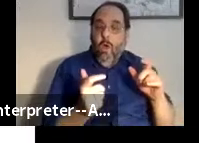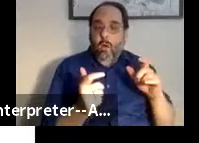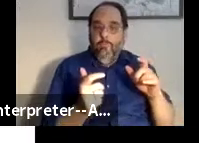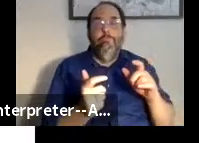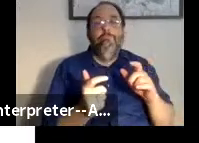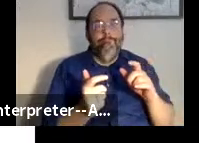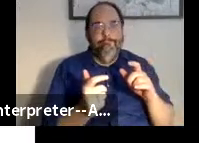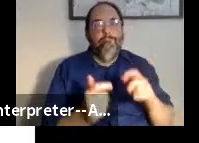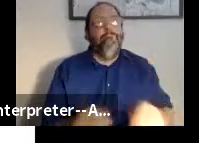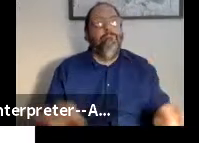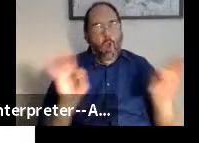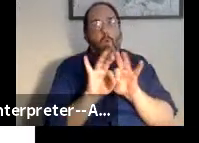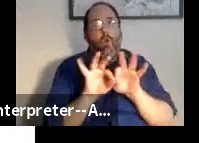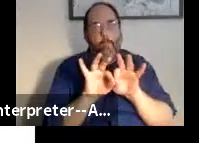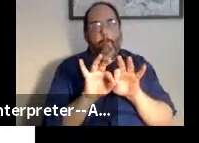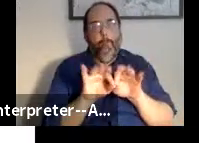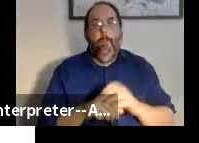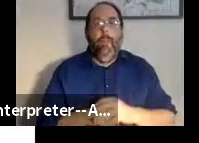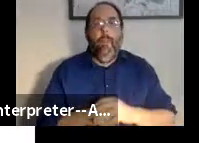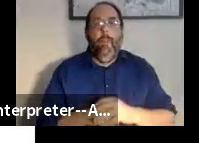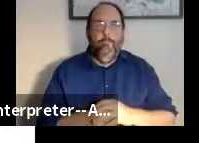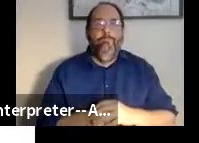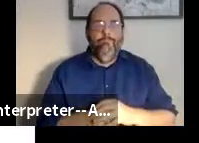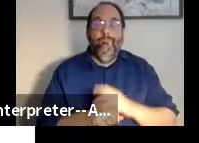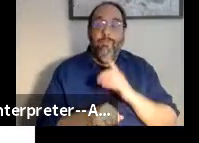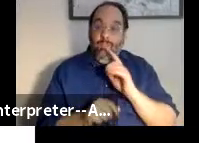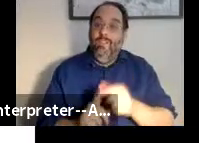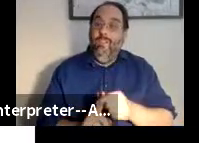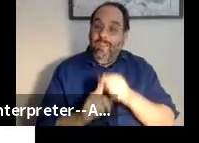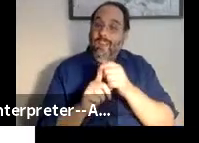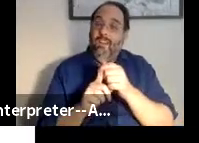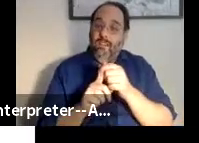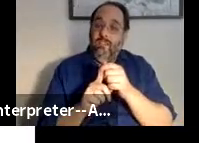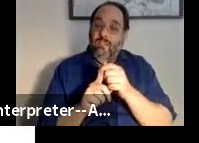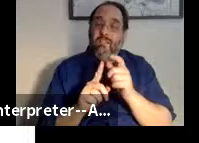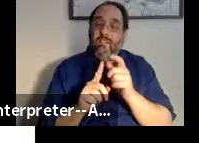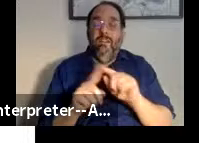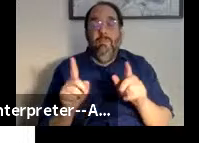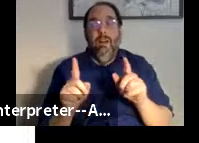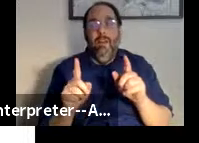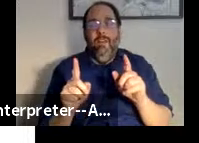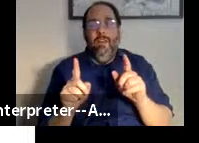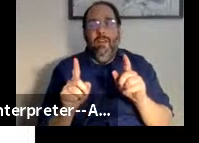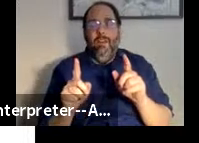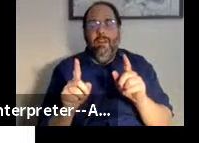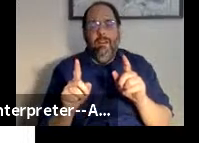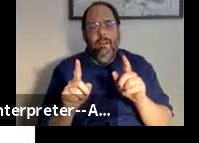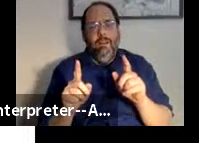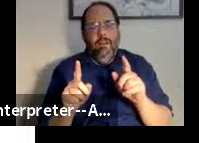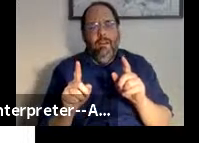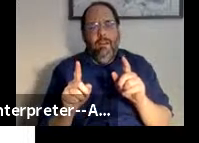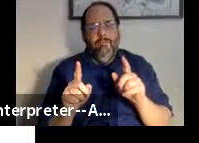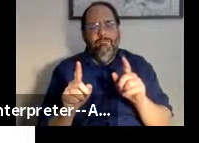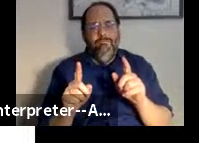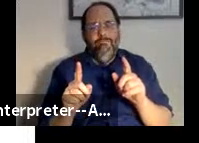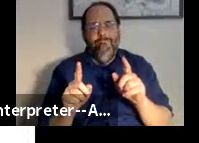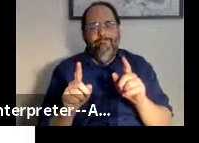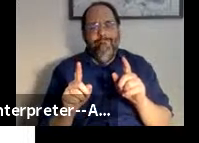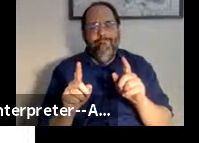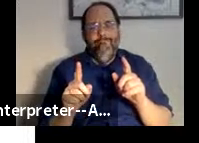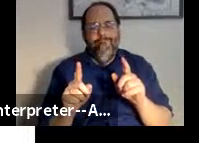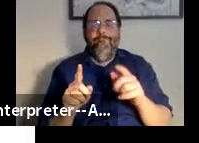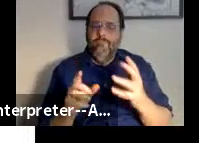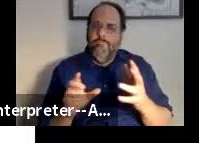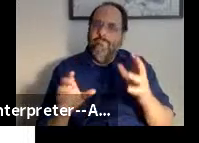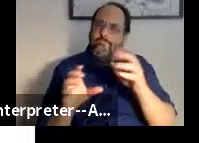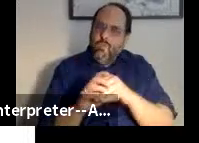recreation facilities in these really unique but so neat of